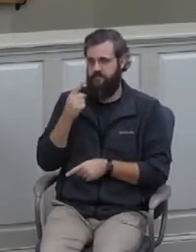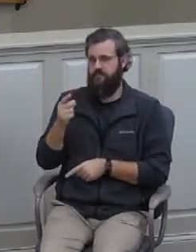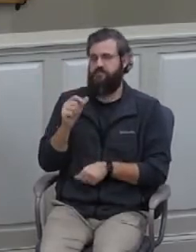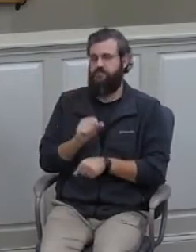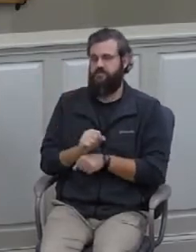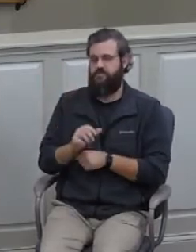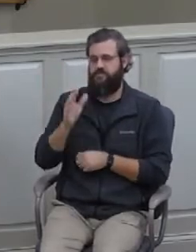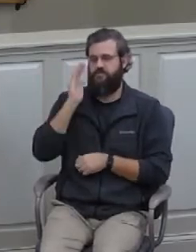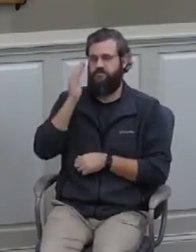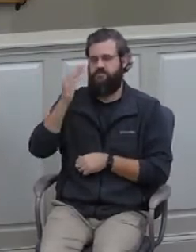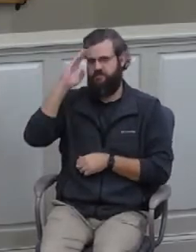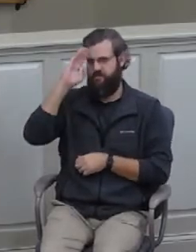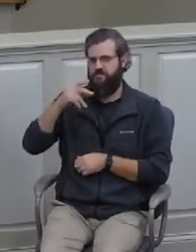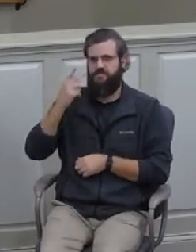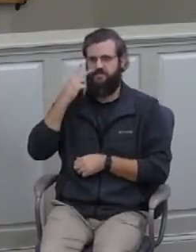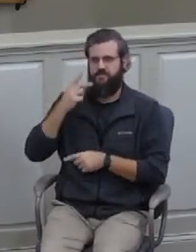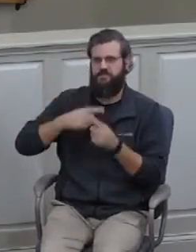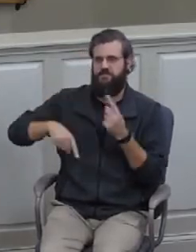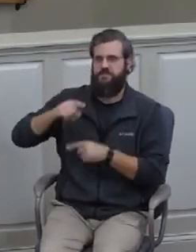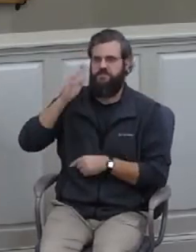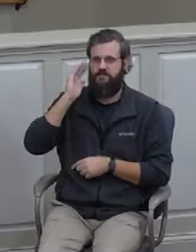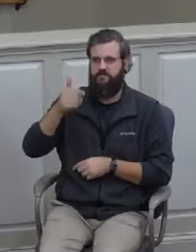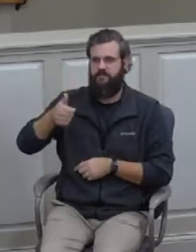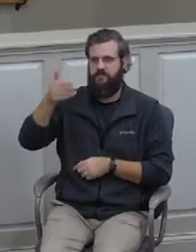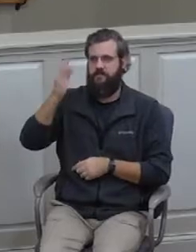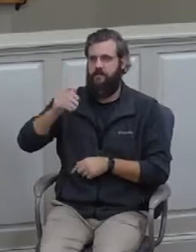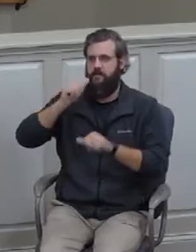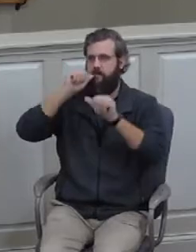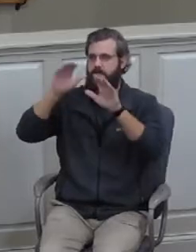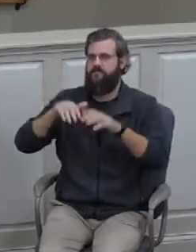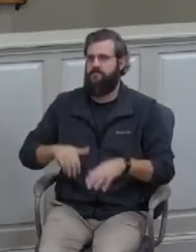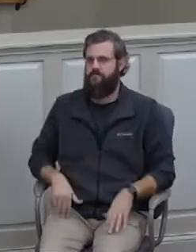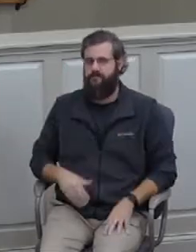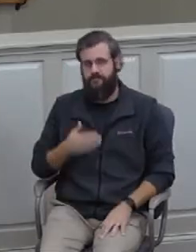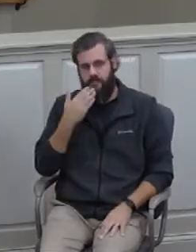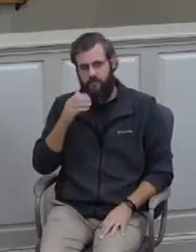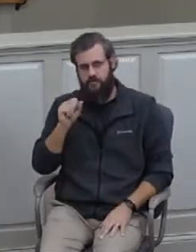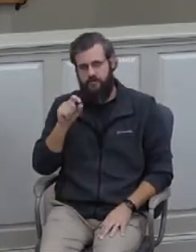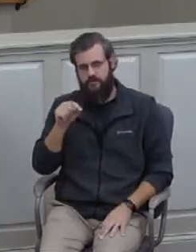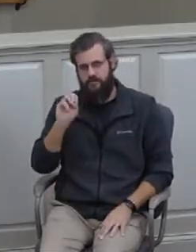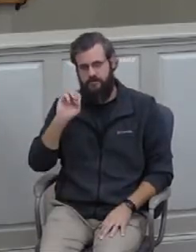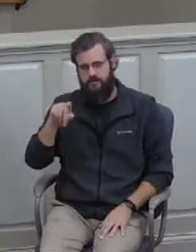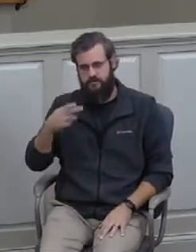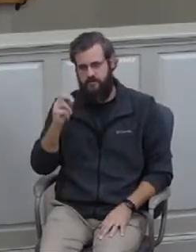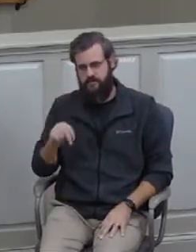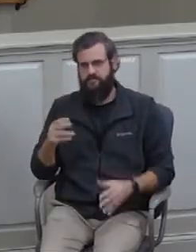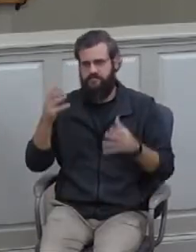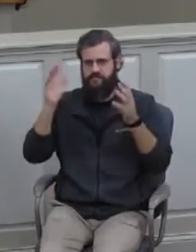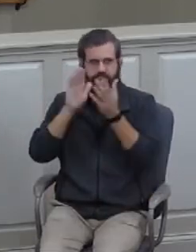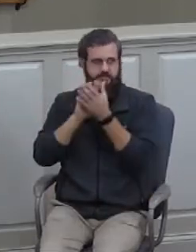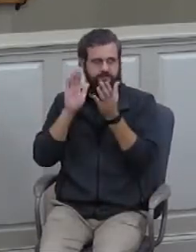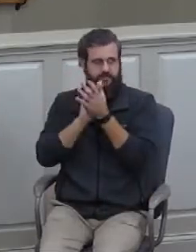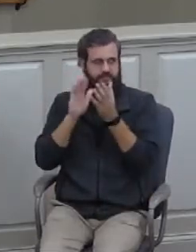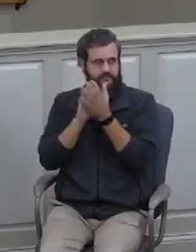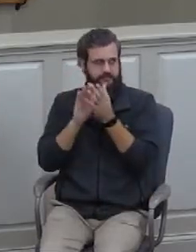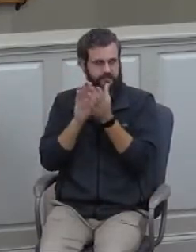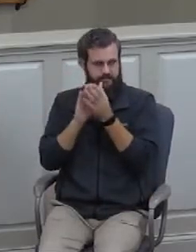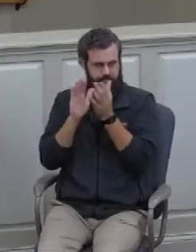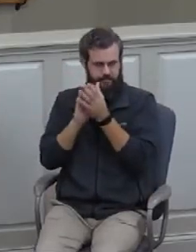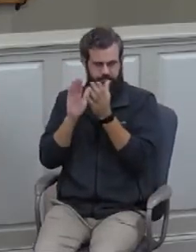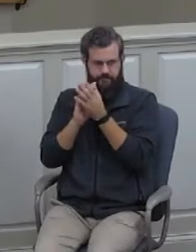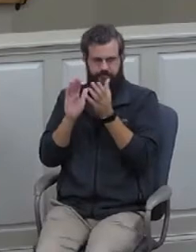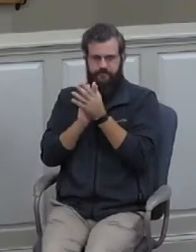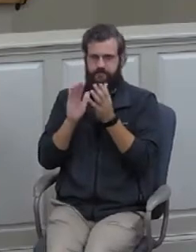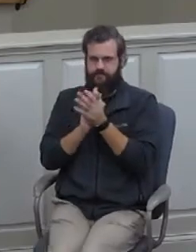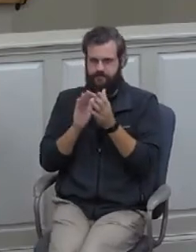but we know we'll see you around. God bless you. Yeah.